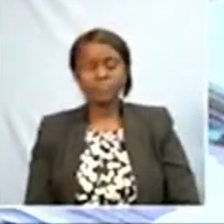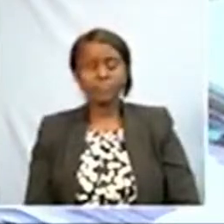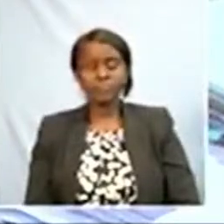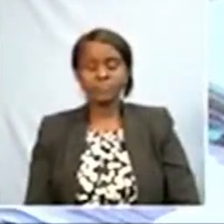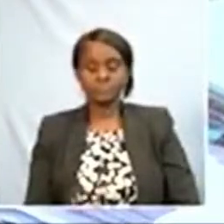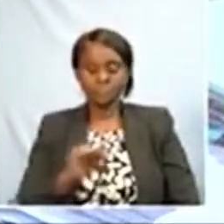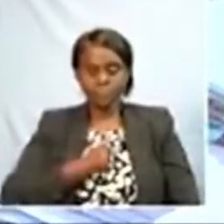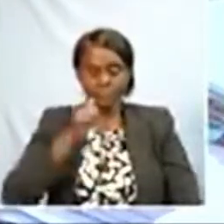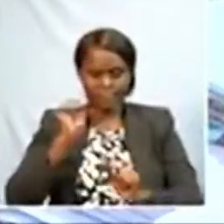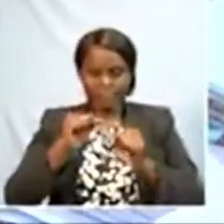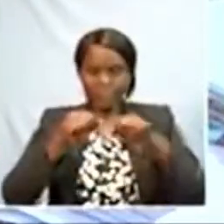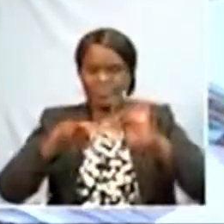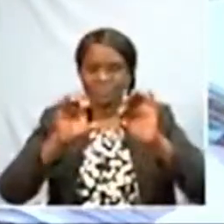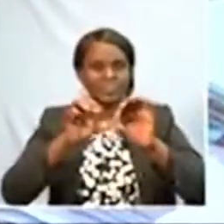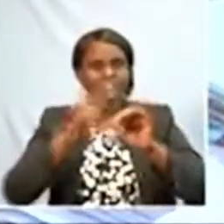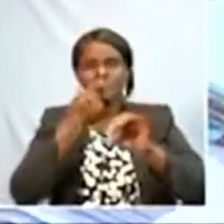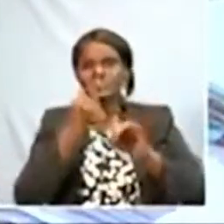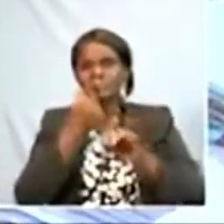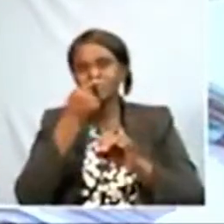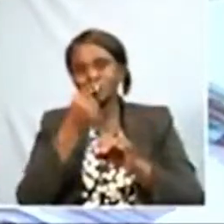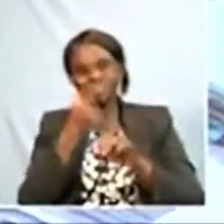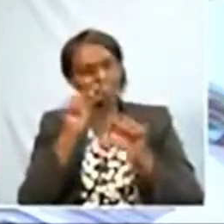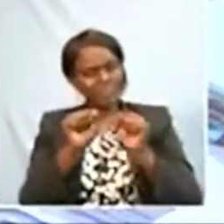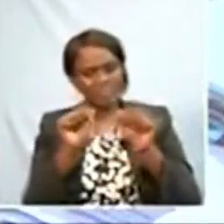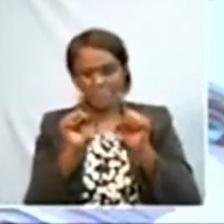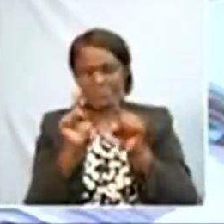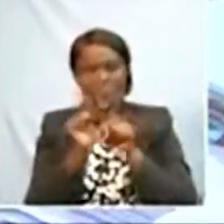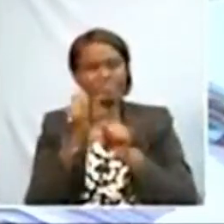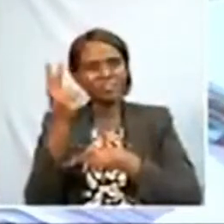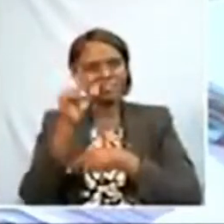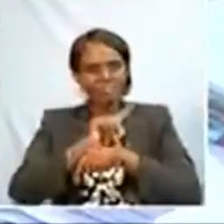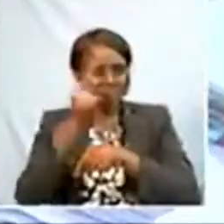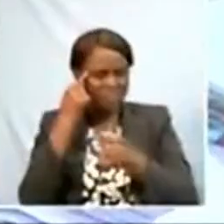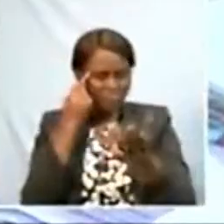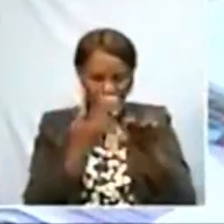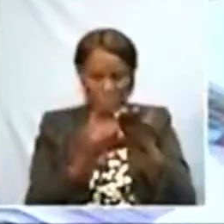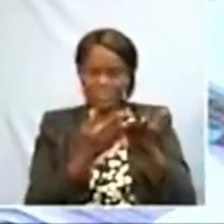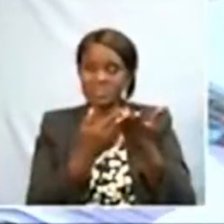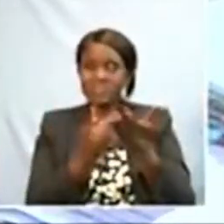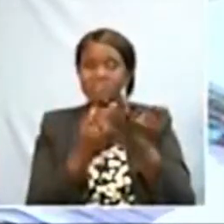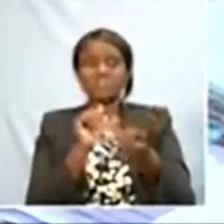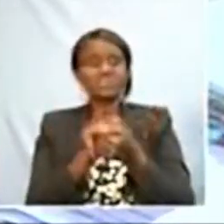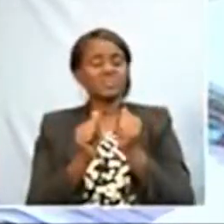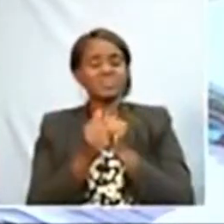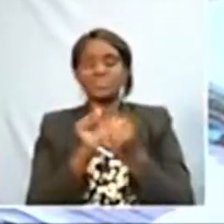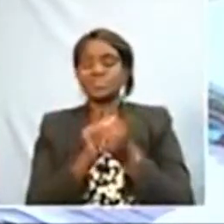Anyway, we can keep on and talking about, we can take even 2 days for these queries.